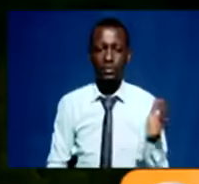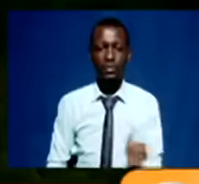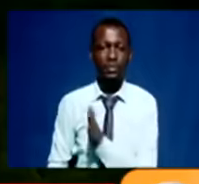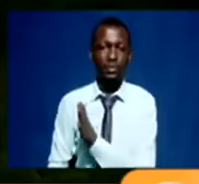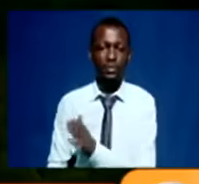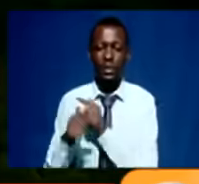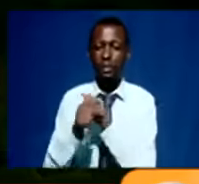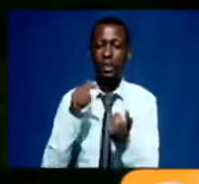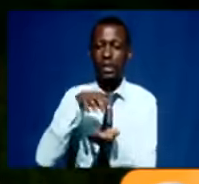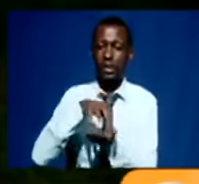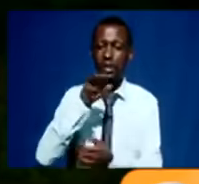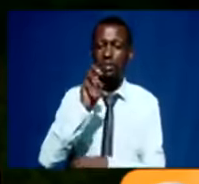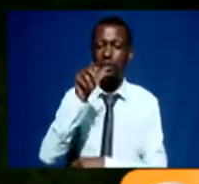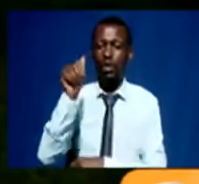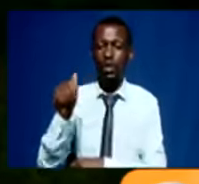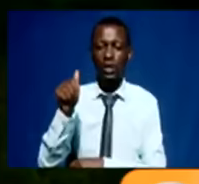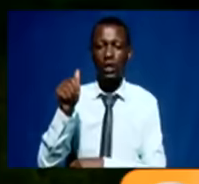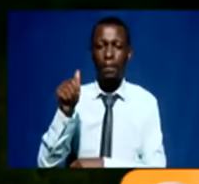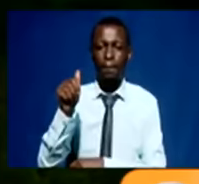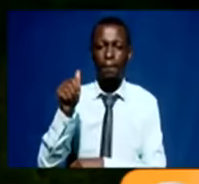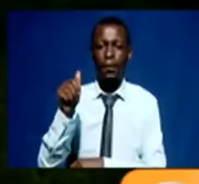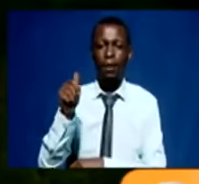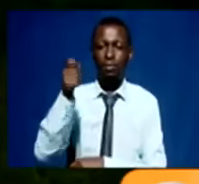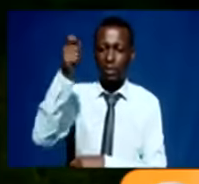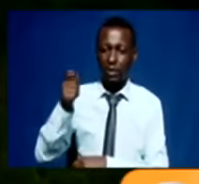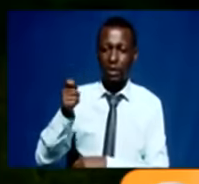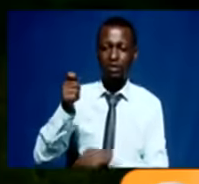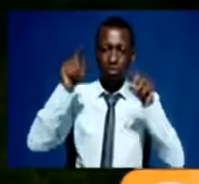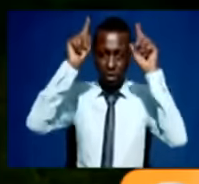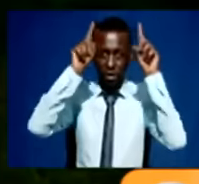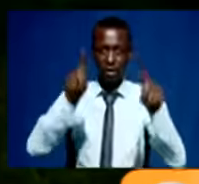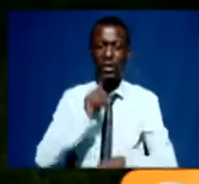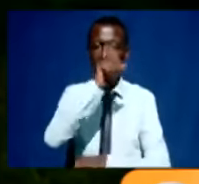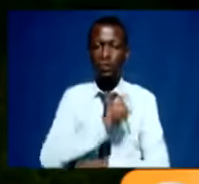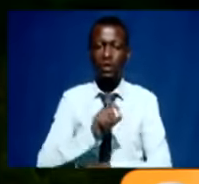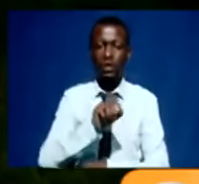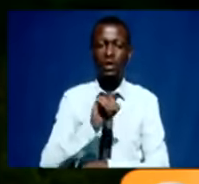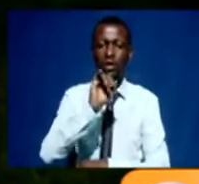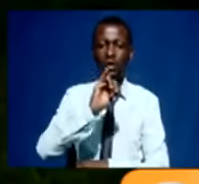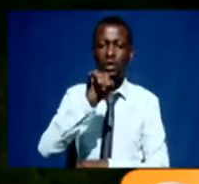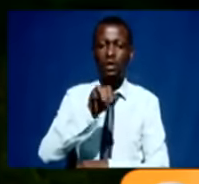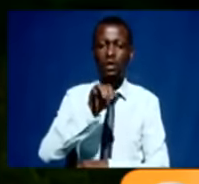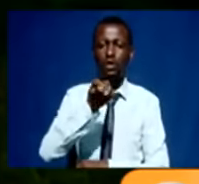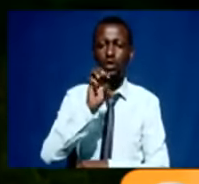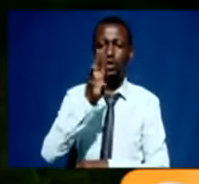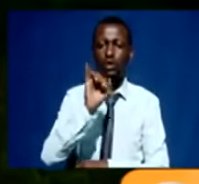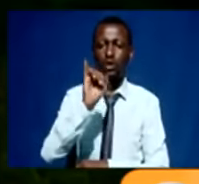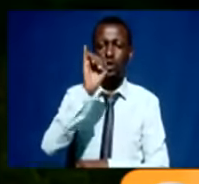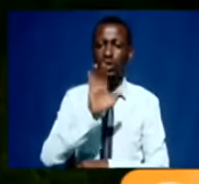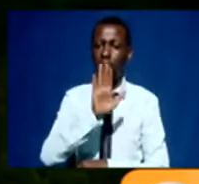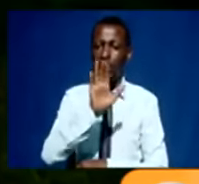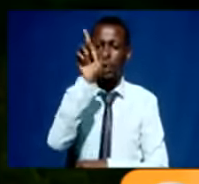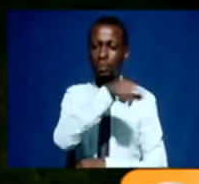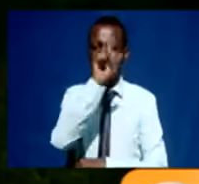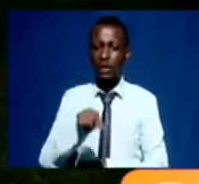The murder trial of Monica Kimani and the delivery of the judgment that found Joseph Irungu guilty and acquitted